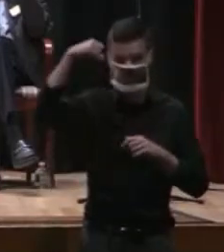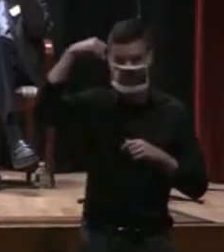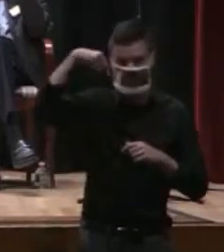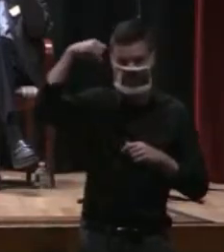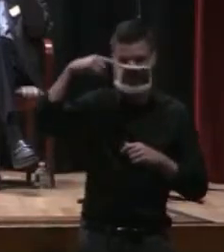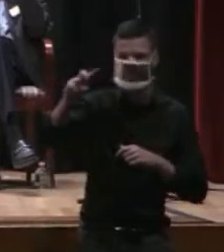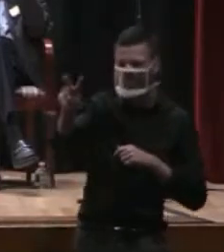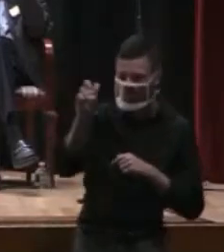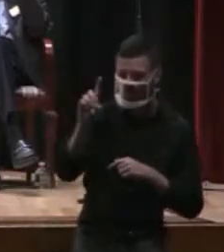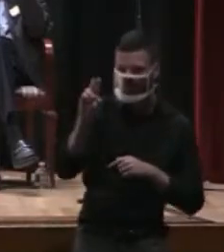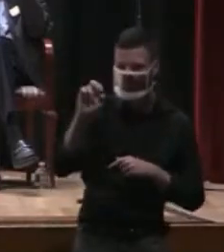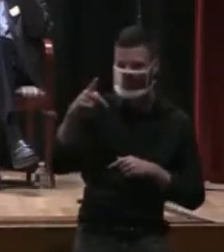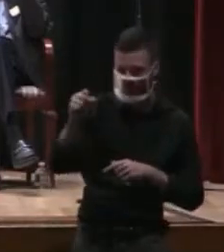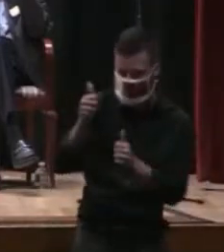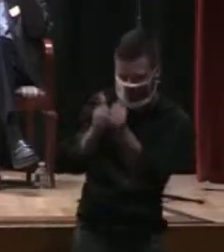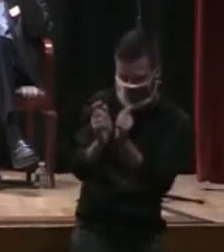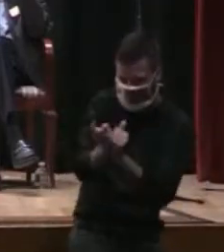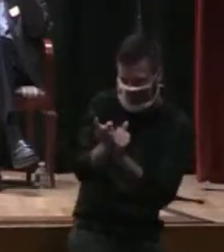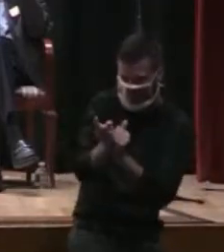200 drops per minute.